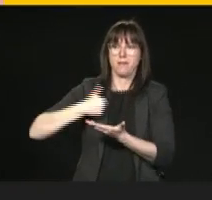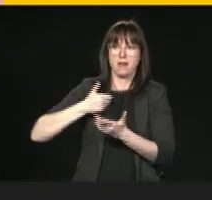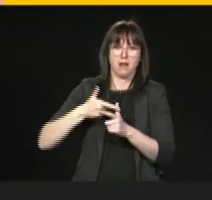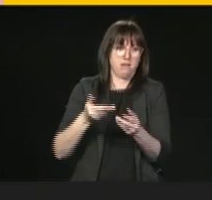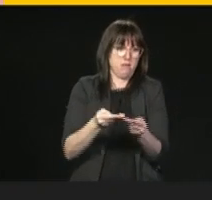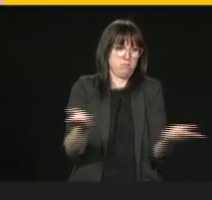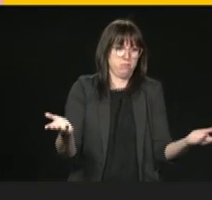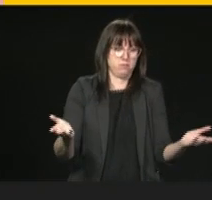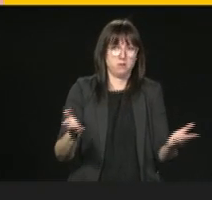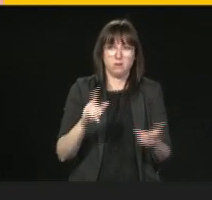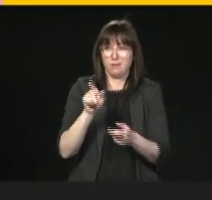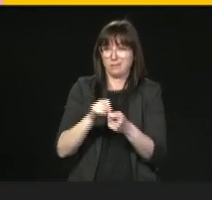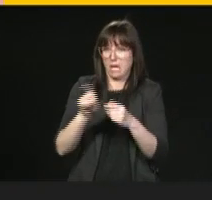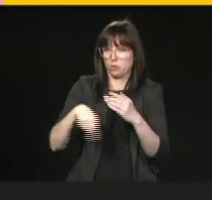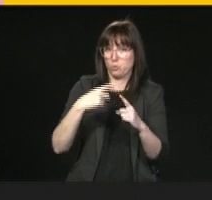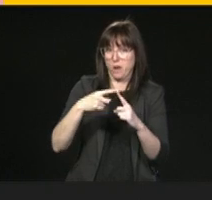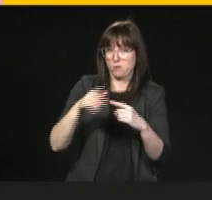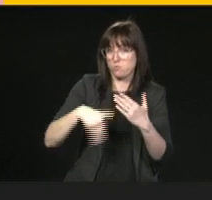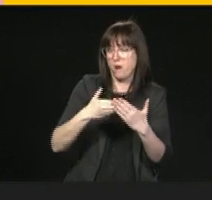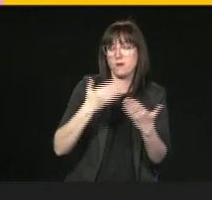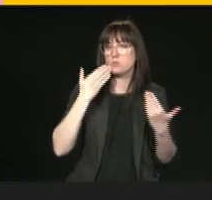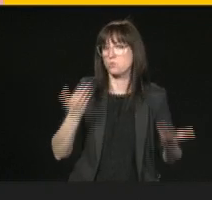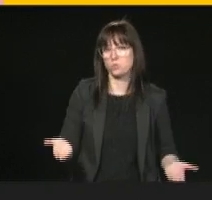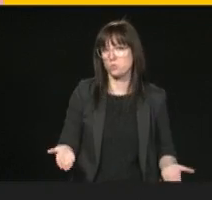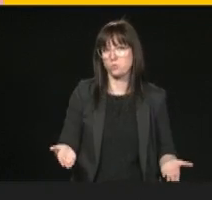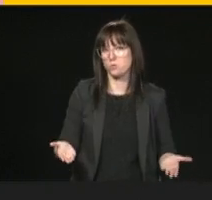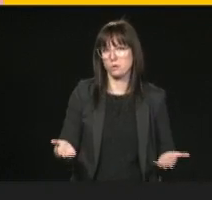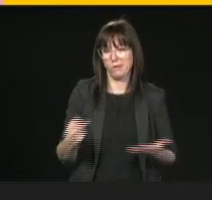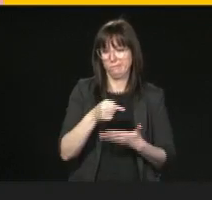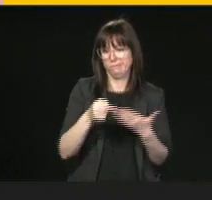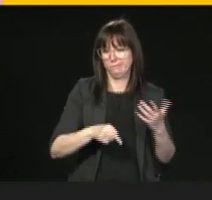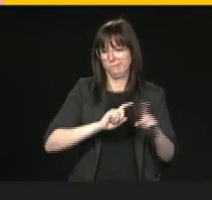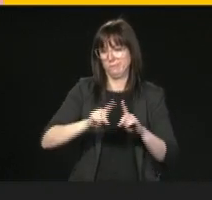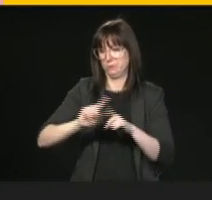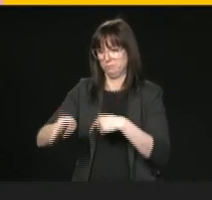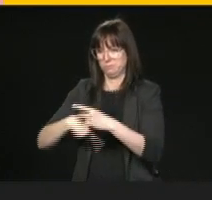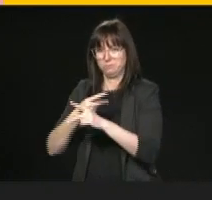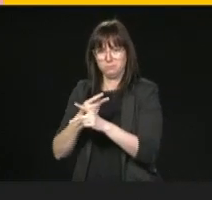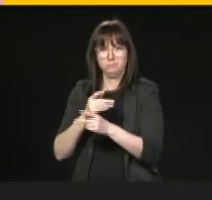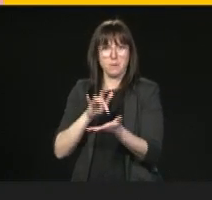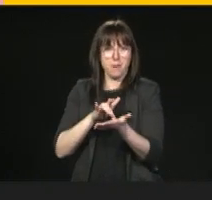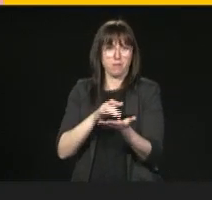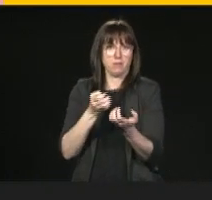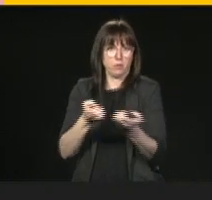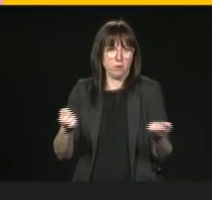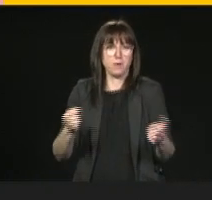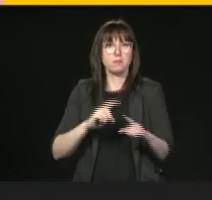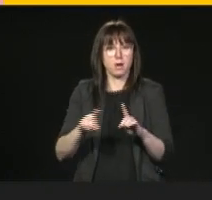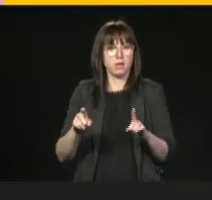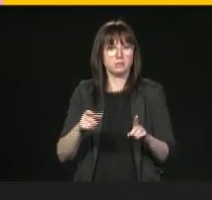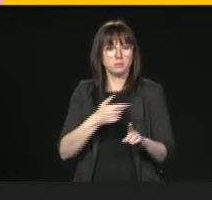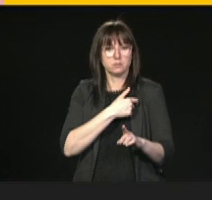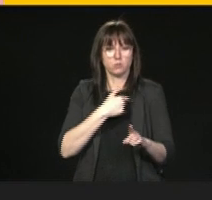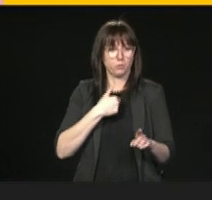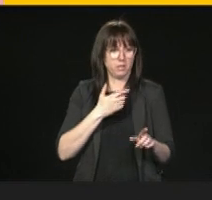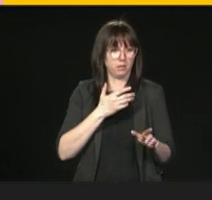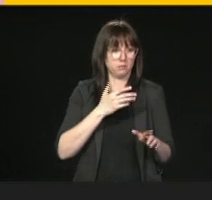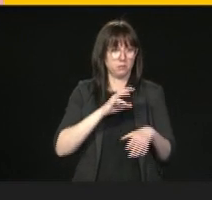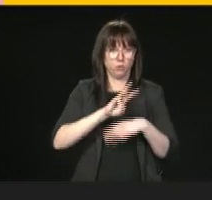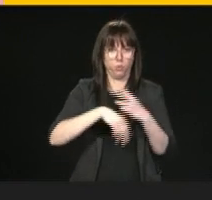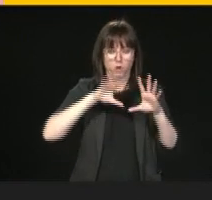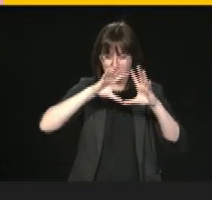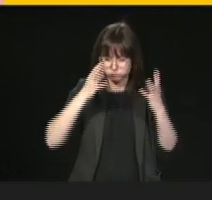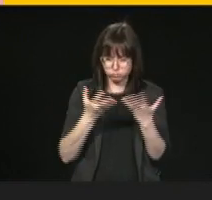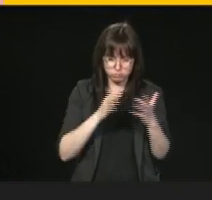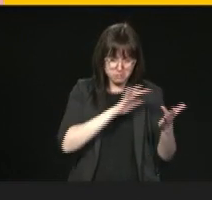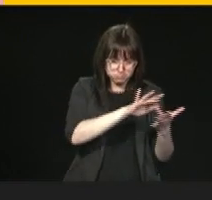various pieces and types of equipment, but rest assured that we're looking across the globe and also, obviously, in Canada to assure that we do